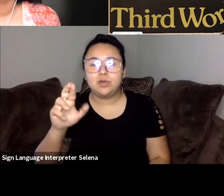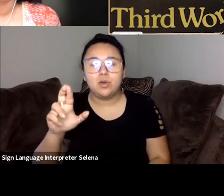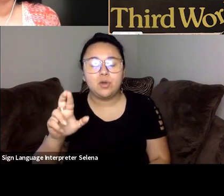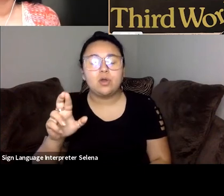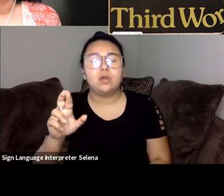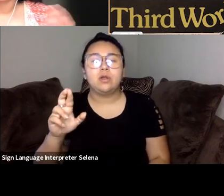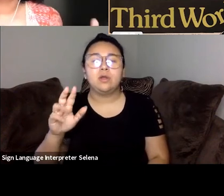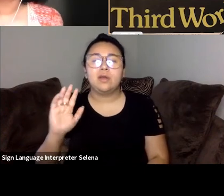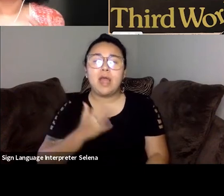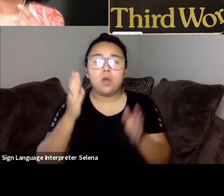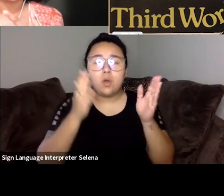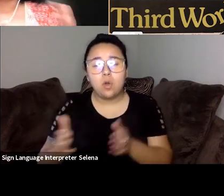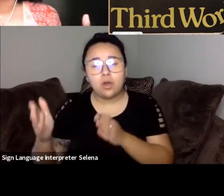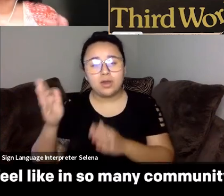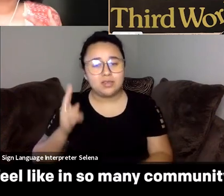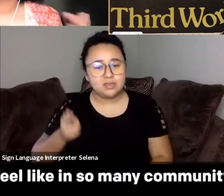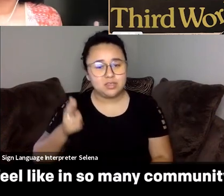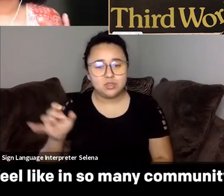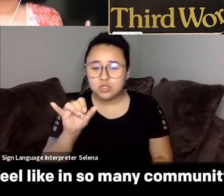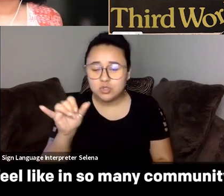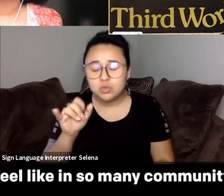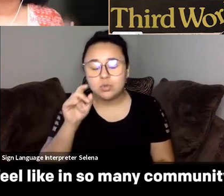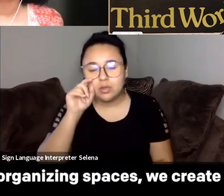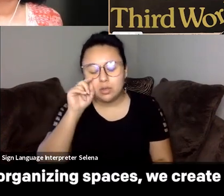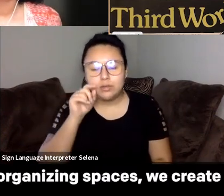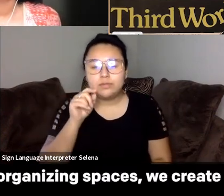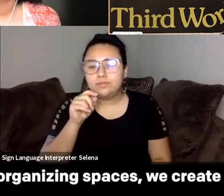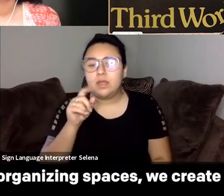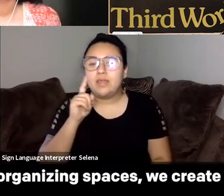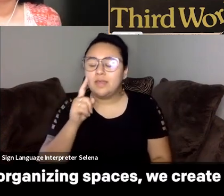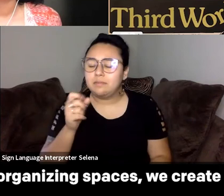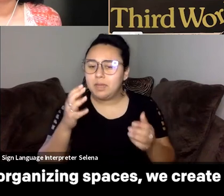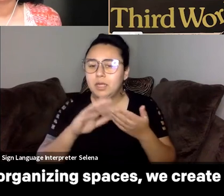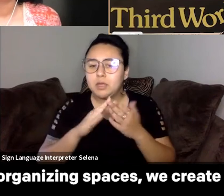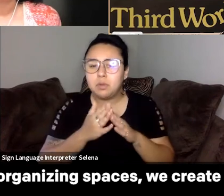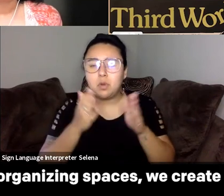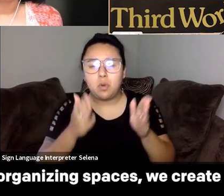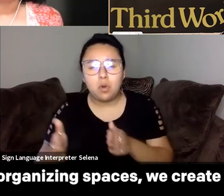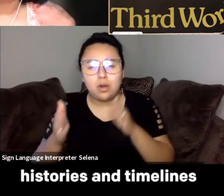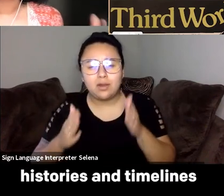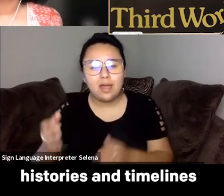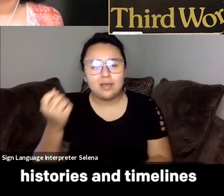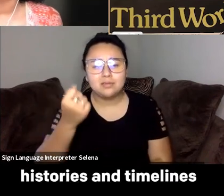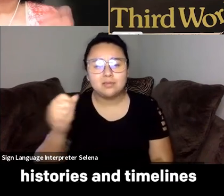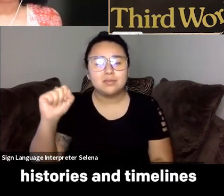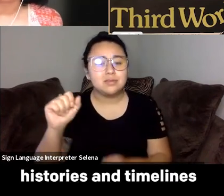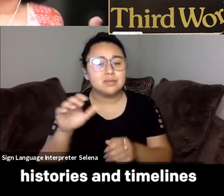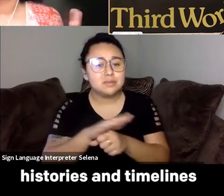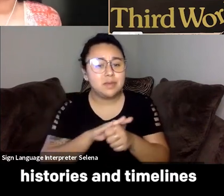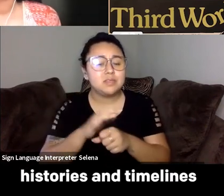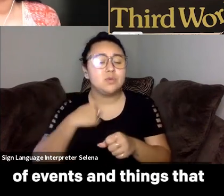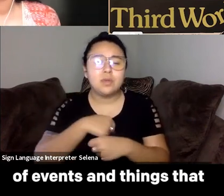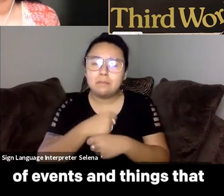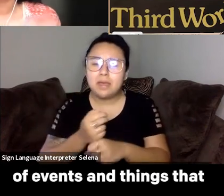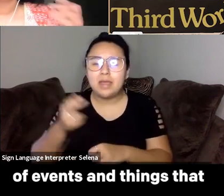histories. I feel like in so many community organizing spaces, we create histories and